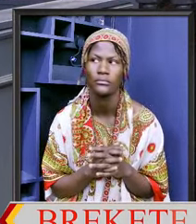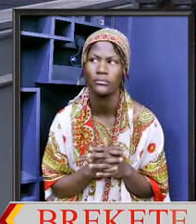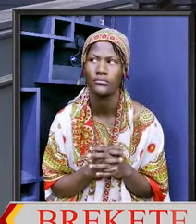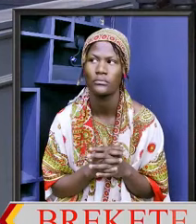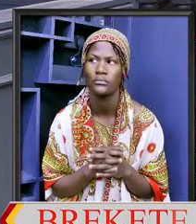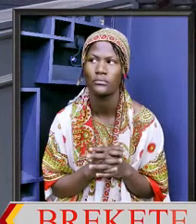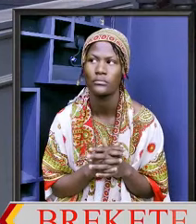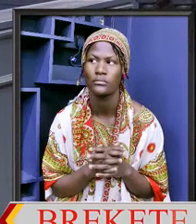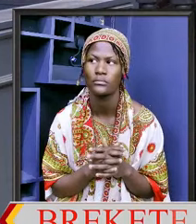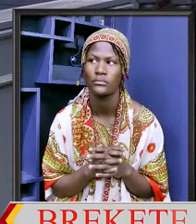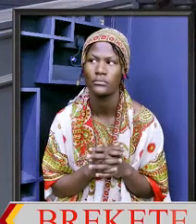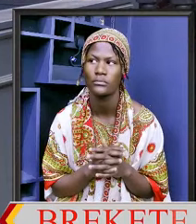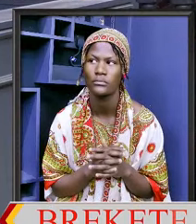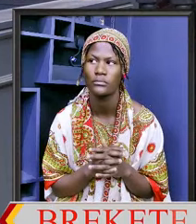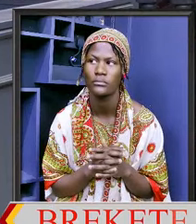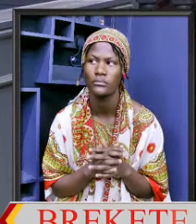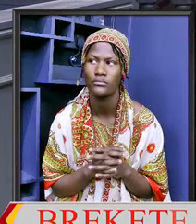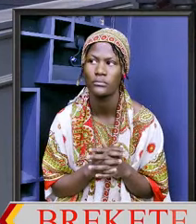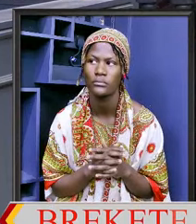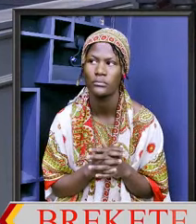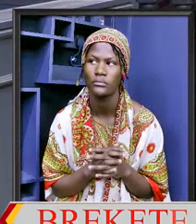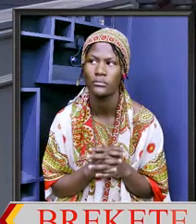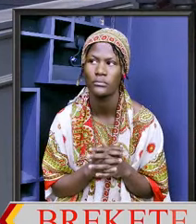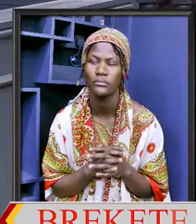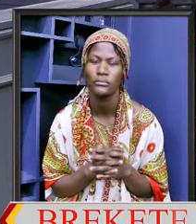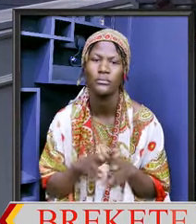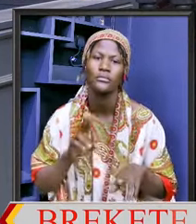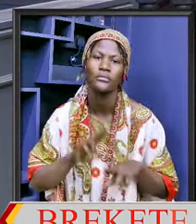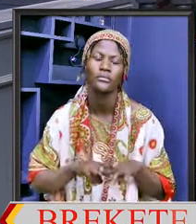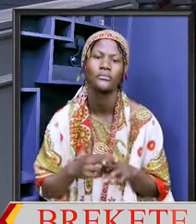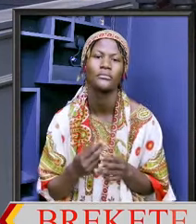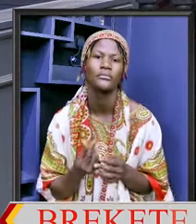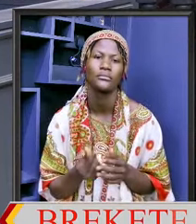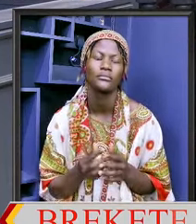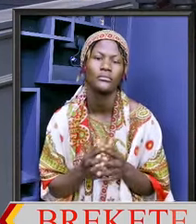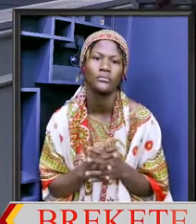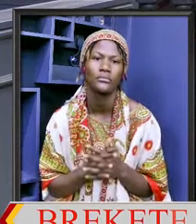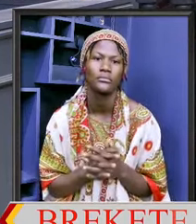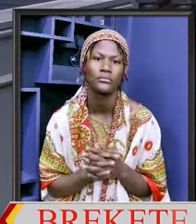you want to stand? So make her sit down soon. Sit down, ma.